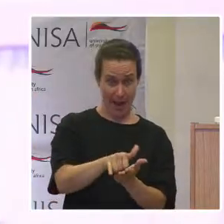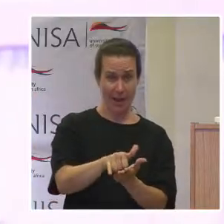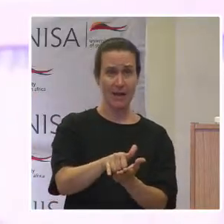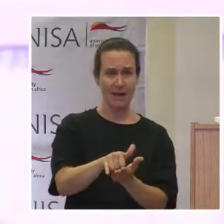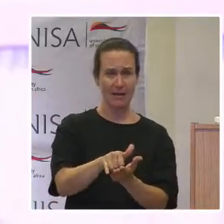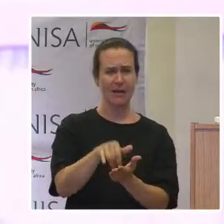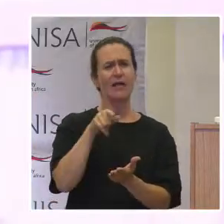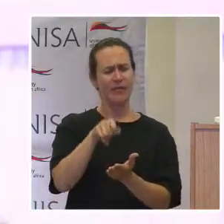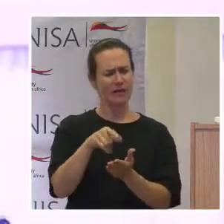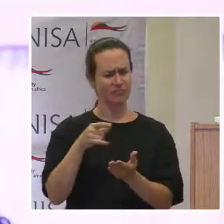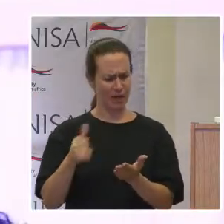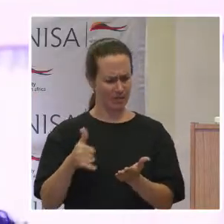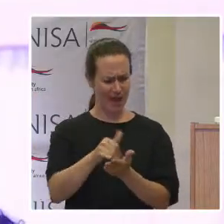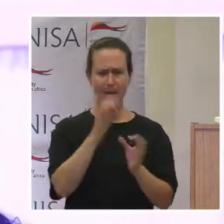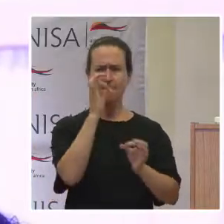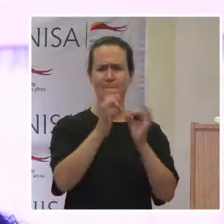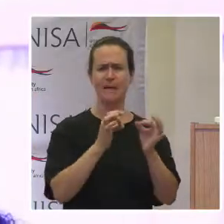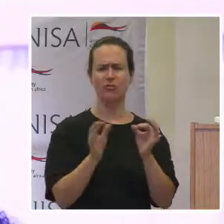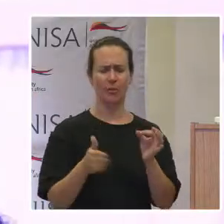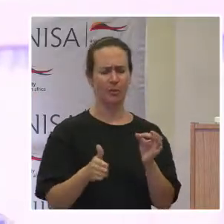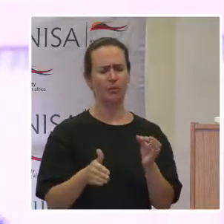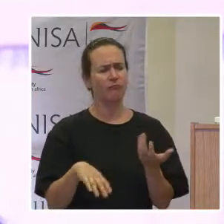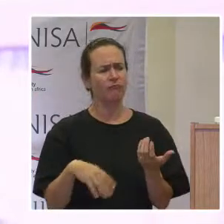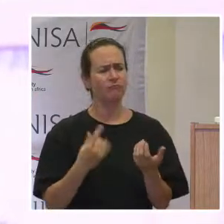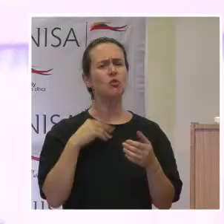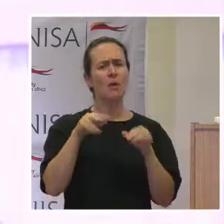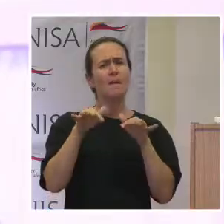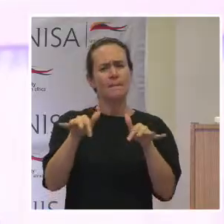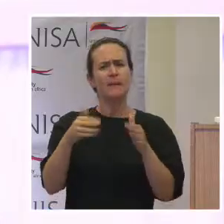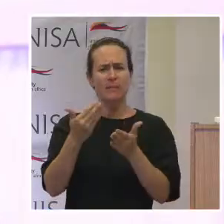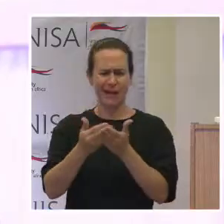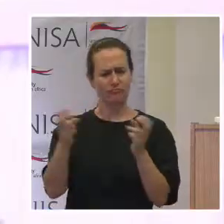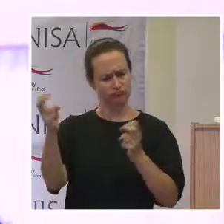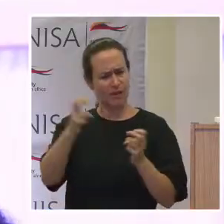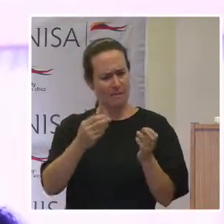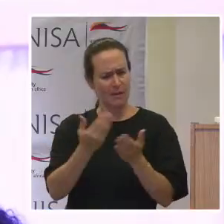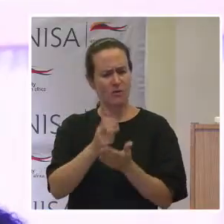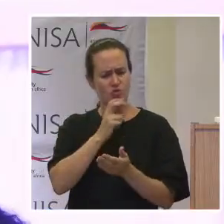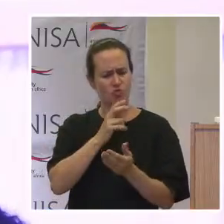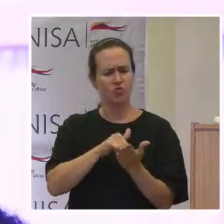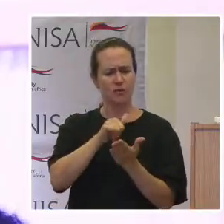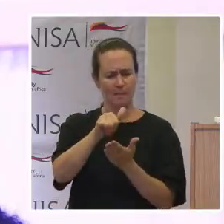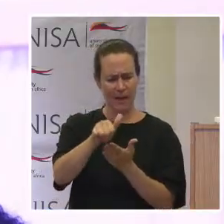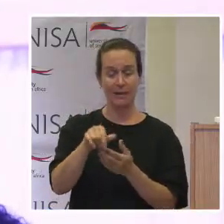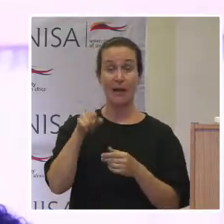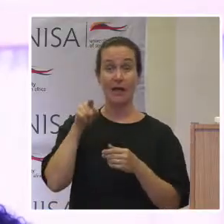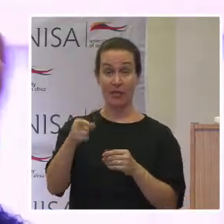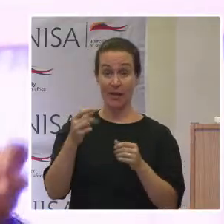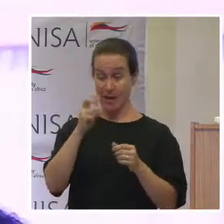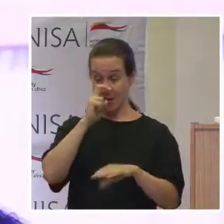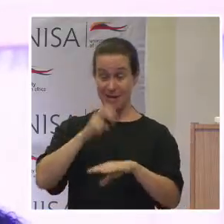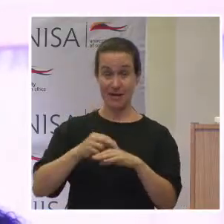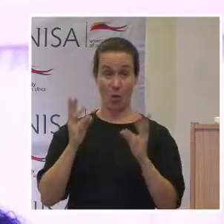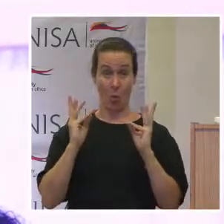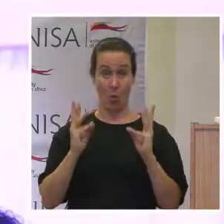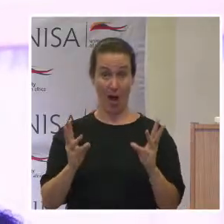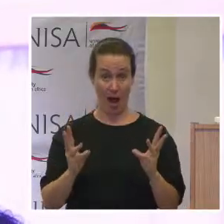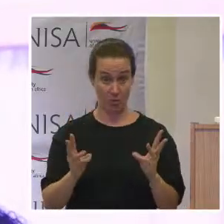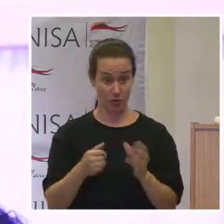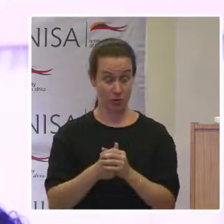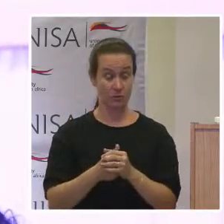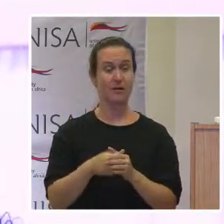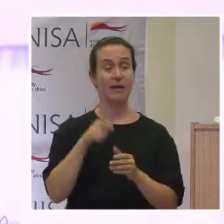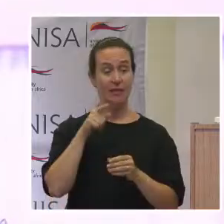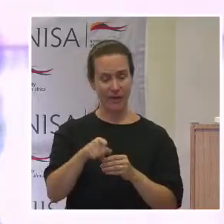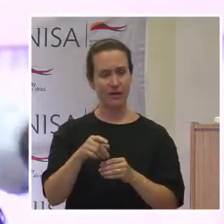up passengers and flying other things. And then the demand for a warehouse started. And then a demand for accommodation was